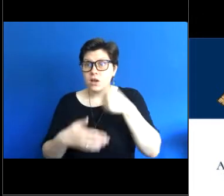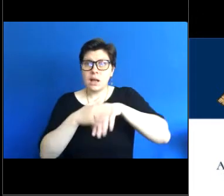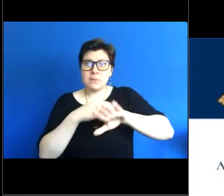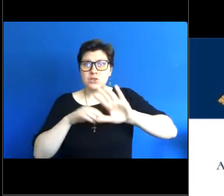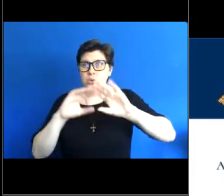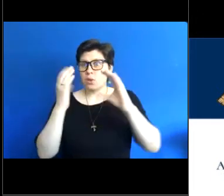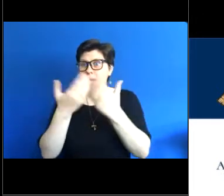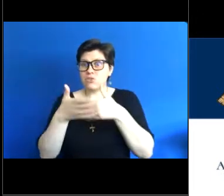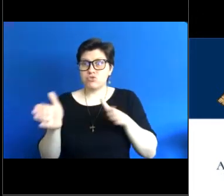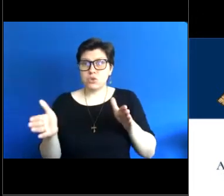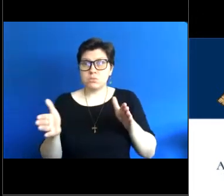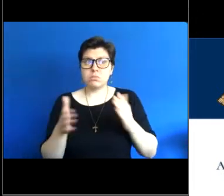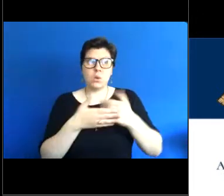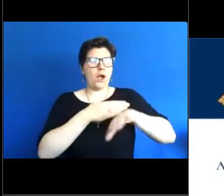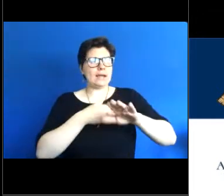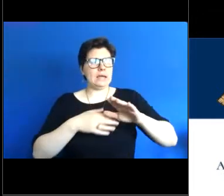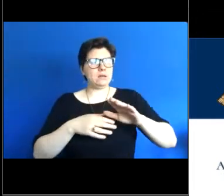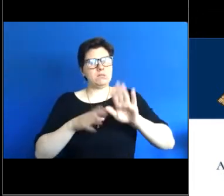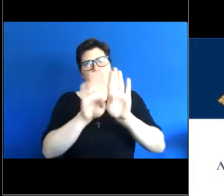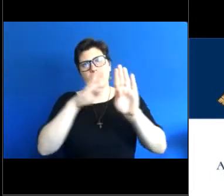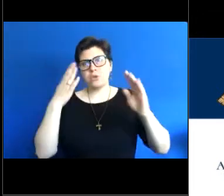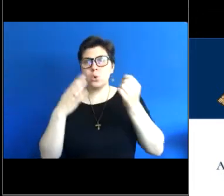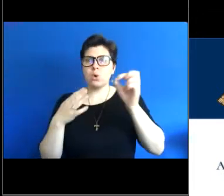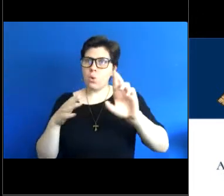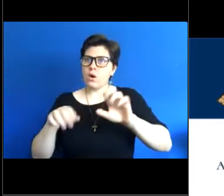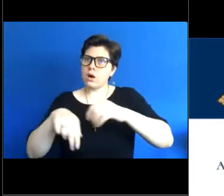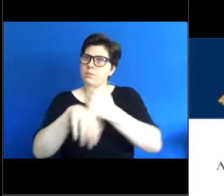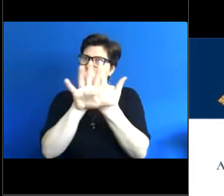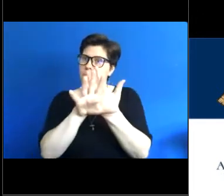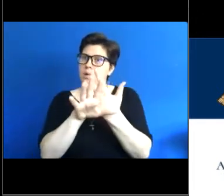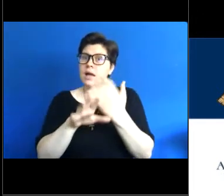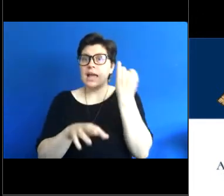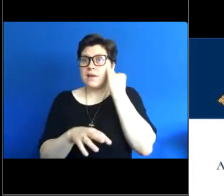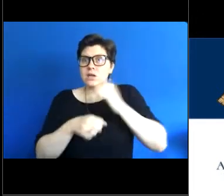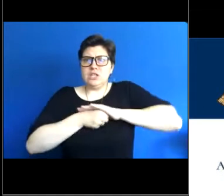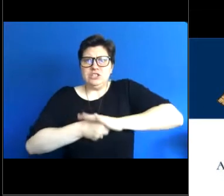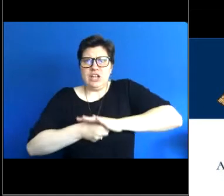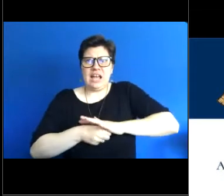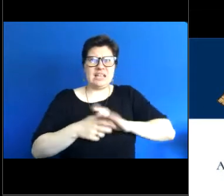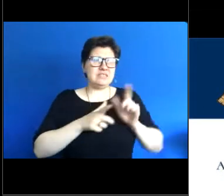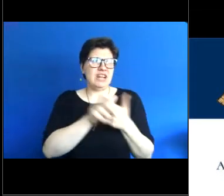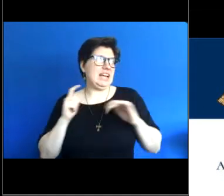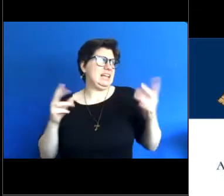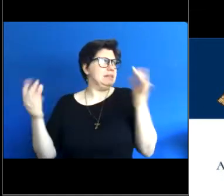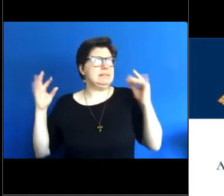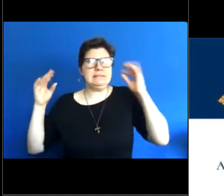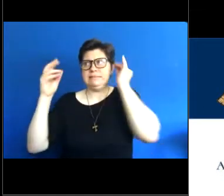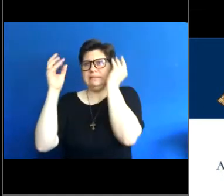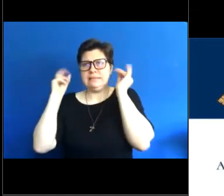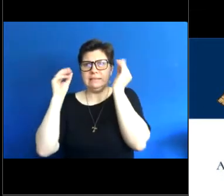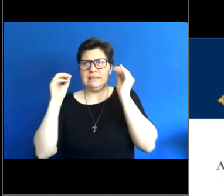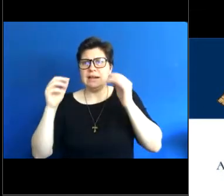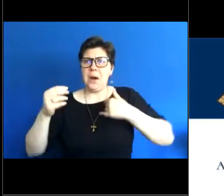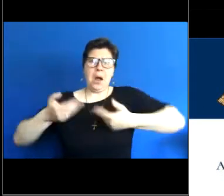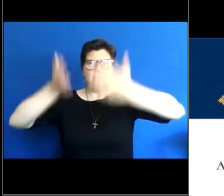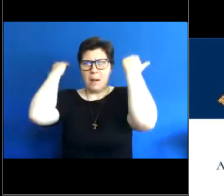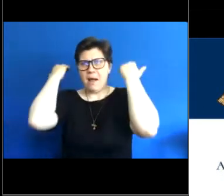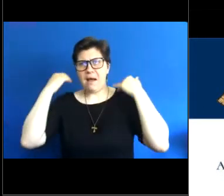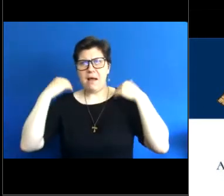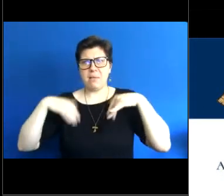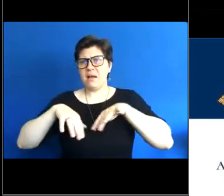or in person, and we are stressed and we are running around, and it's clear that we have a very